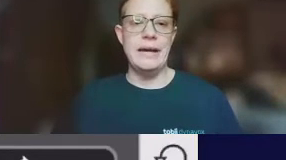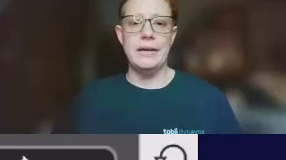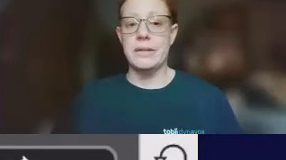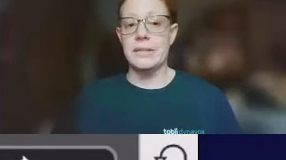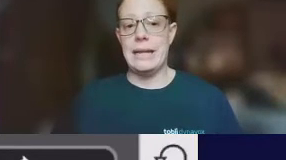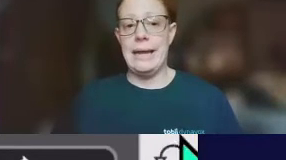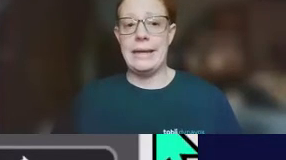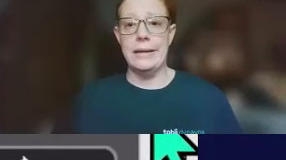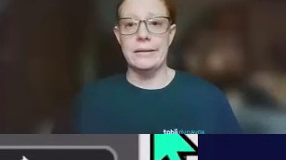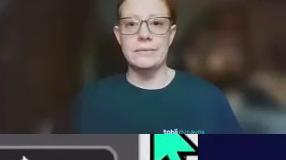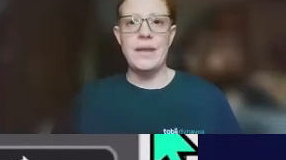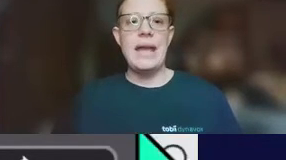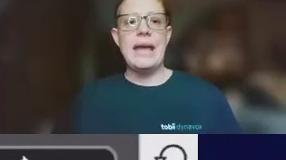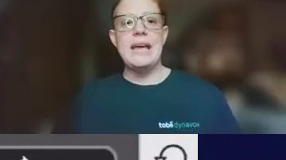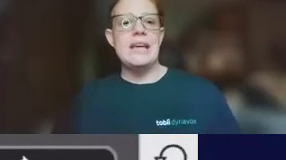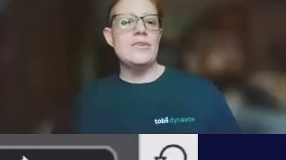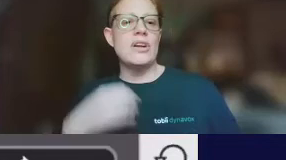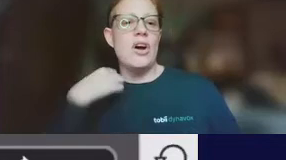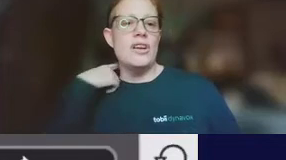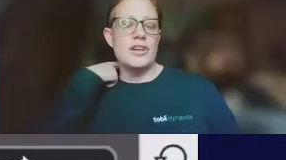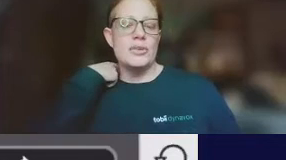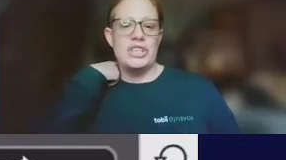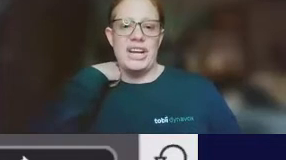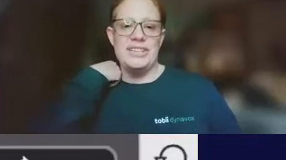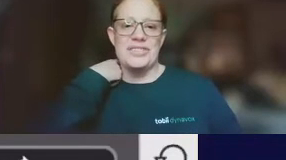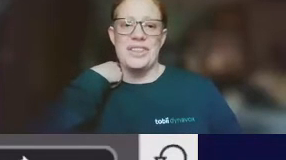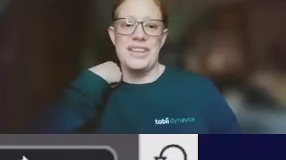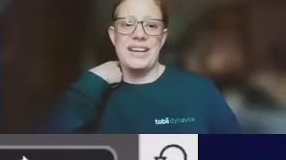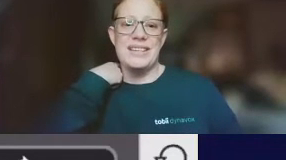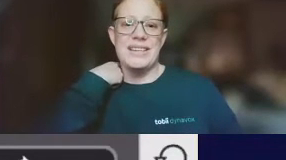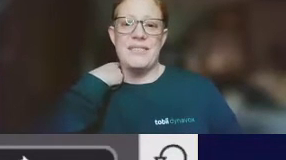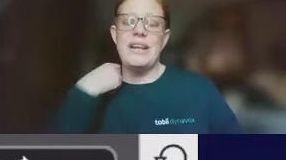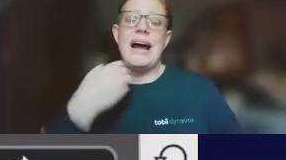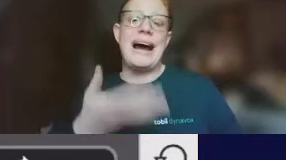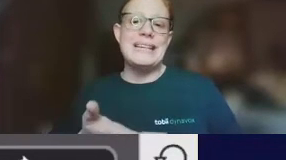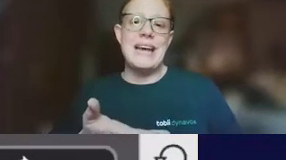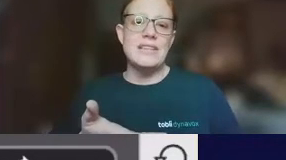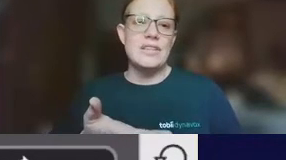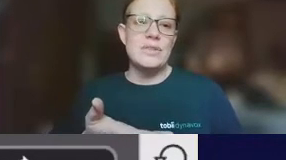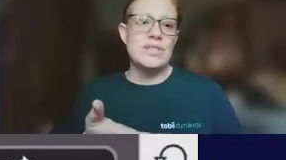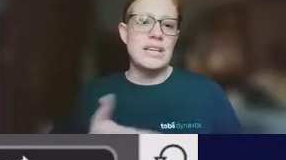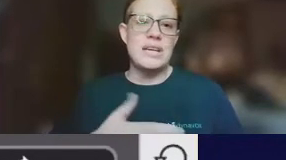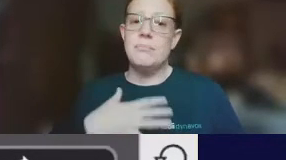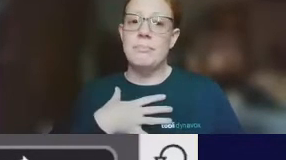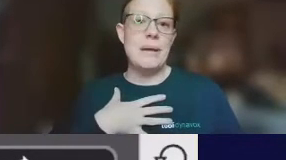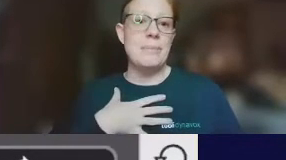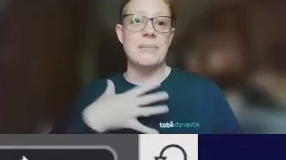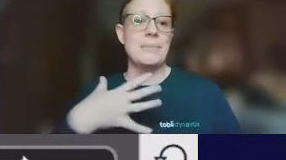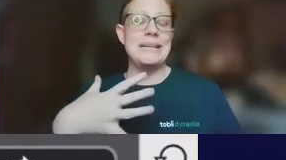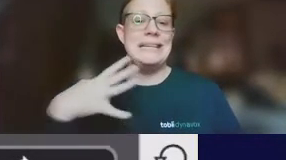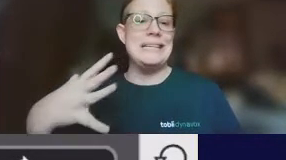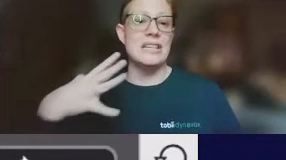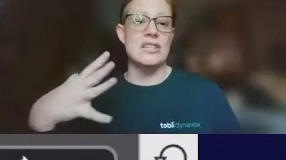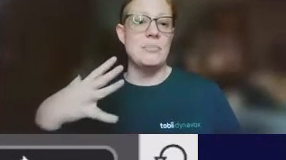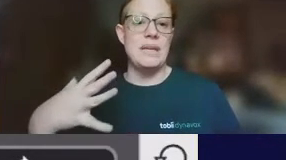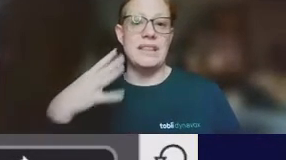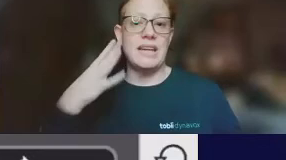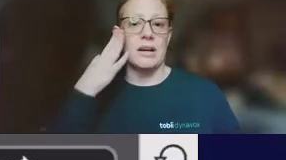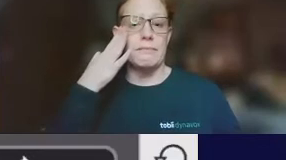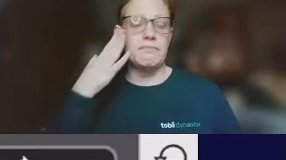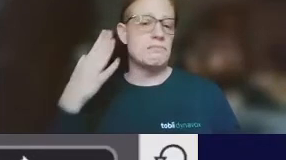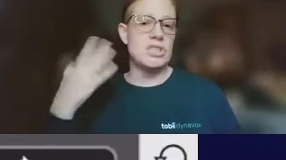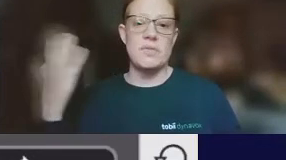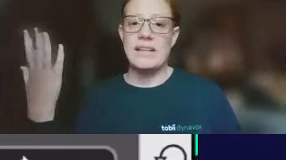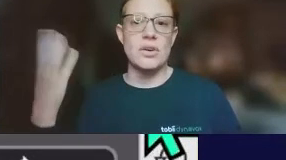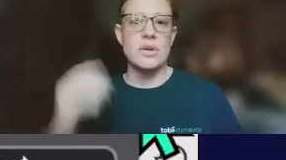I go yellow because I like yellow. You can also change the thickness of it. I tend to use thin, but maybe somebody needs it to be